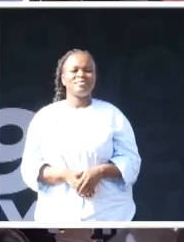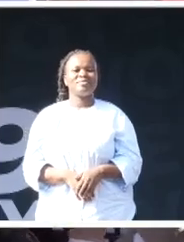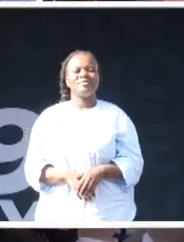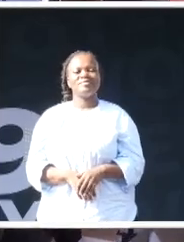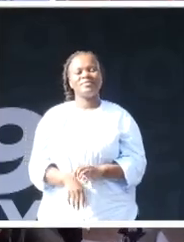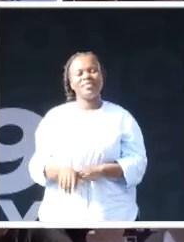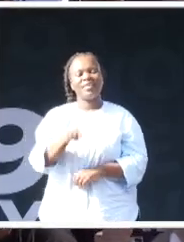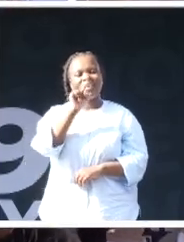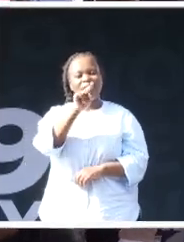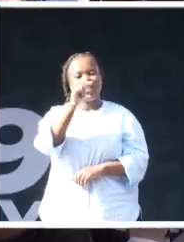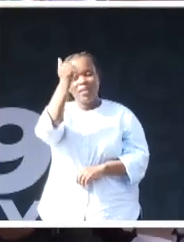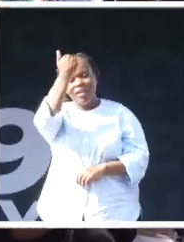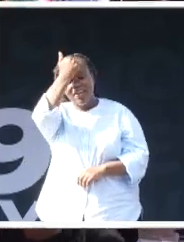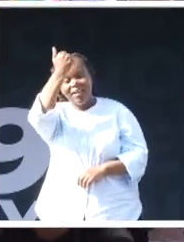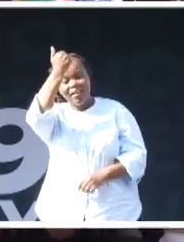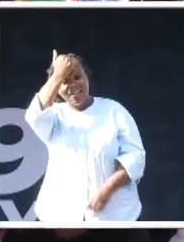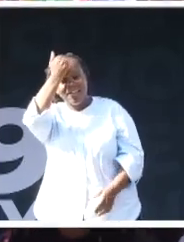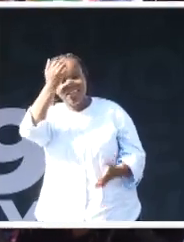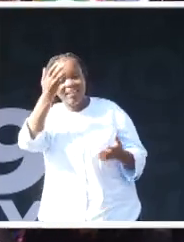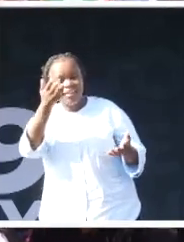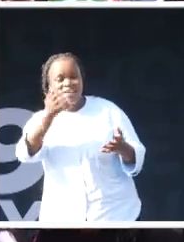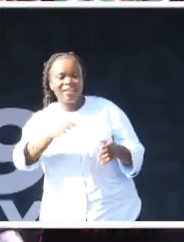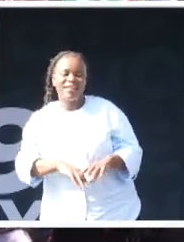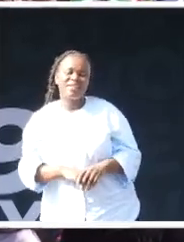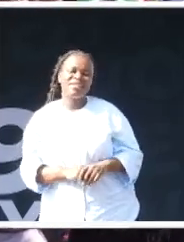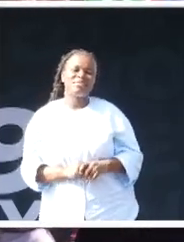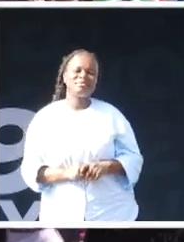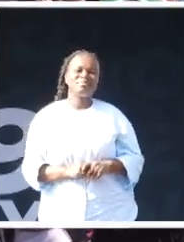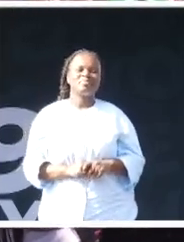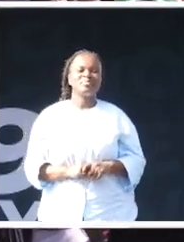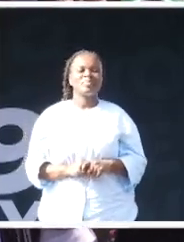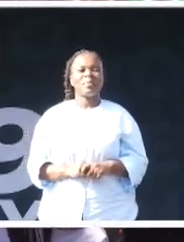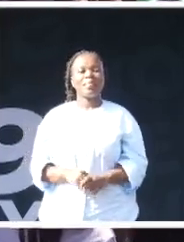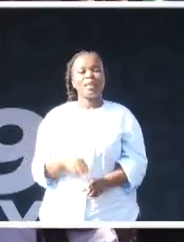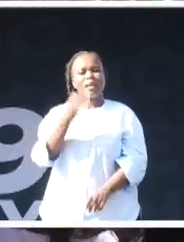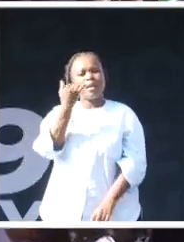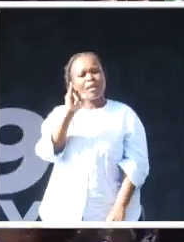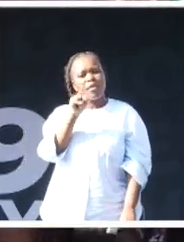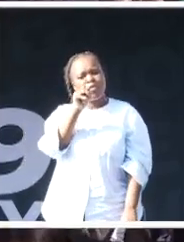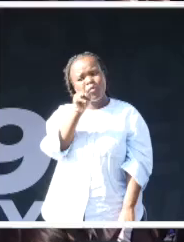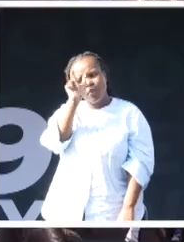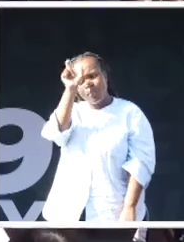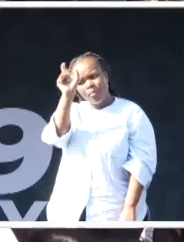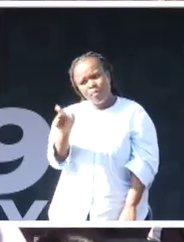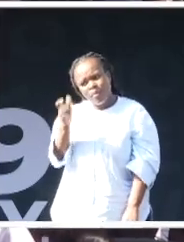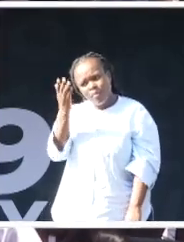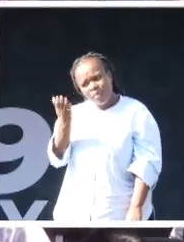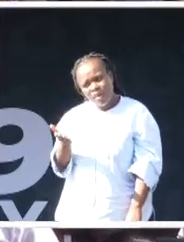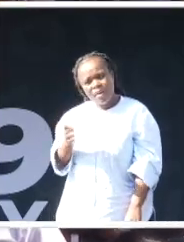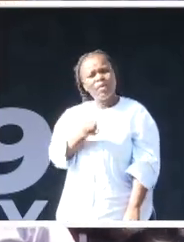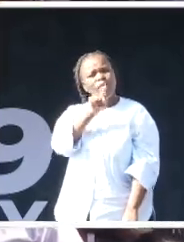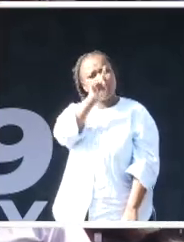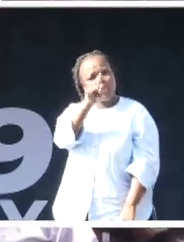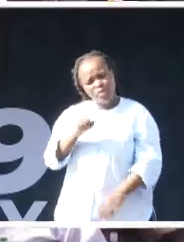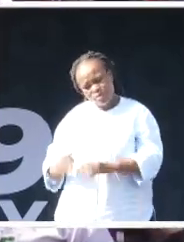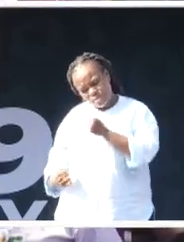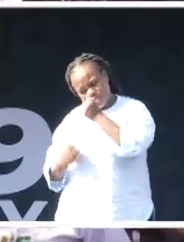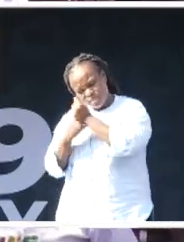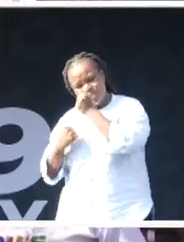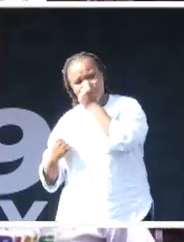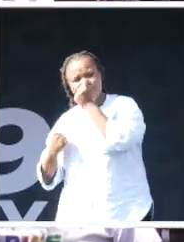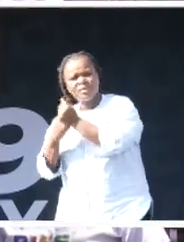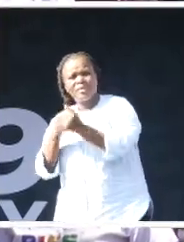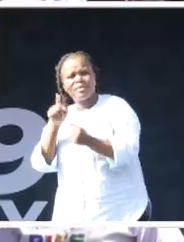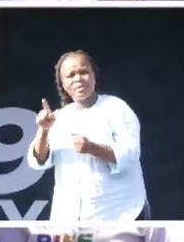Awatsenwa. Simau mau. Awatsenwa. Aule moto. Aule moto.